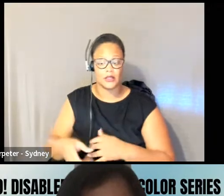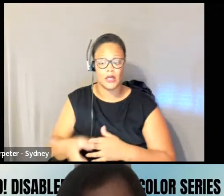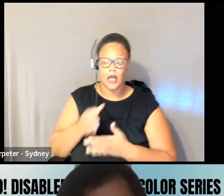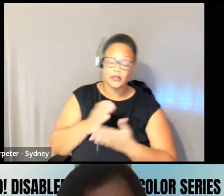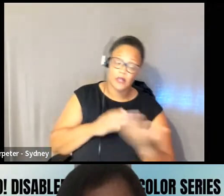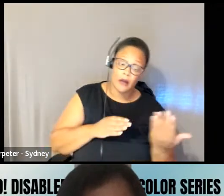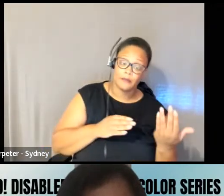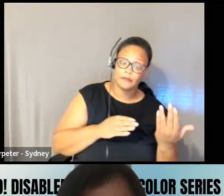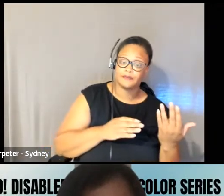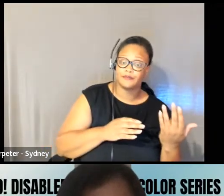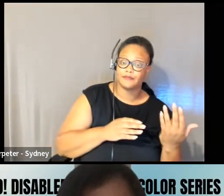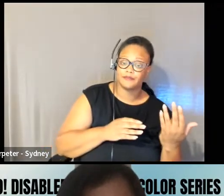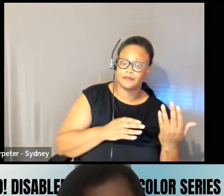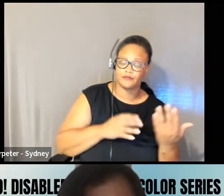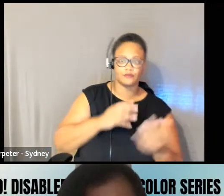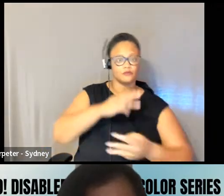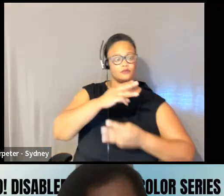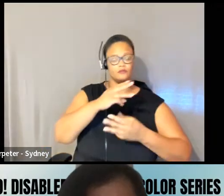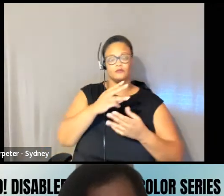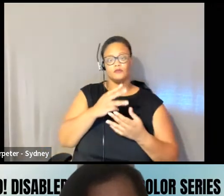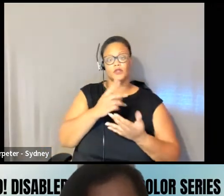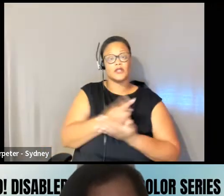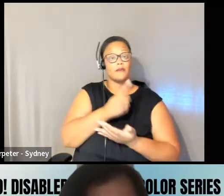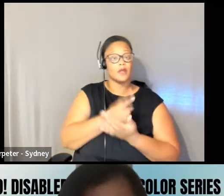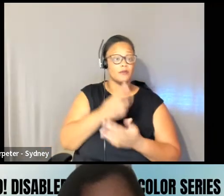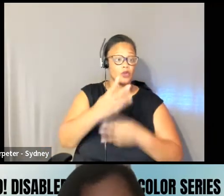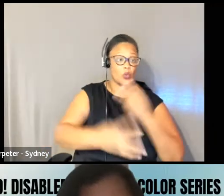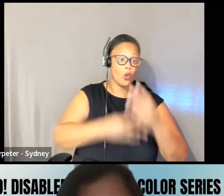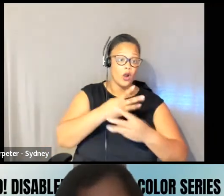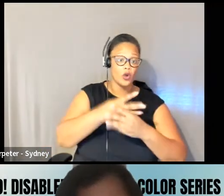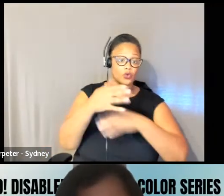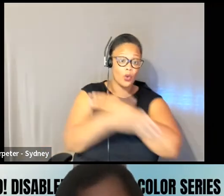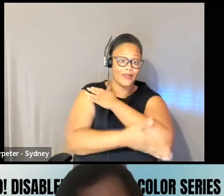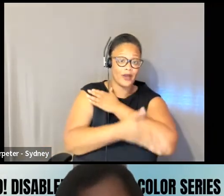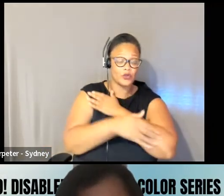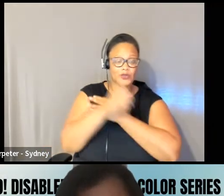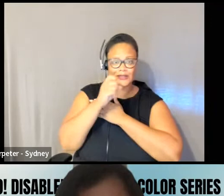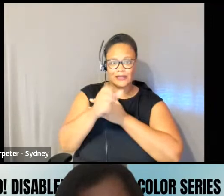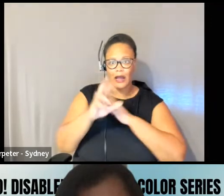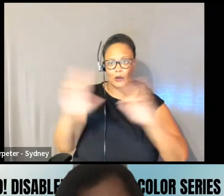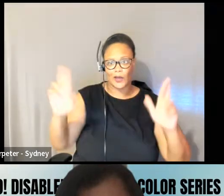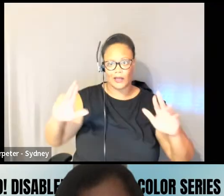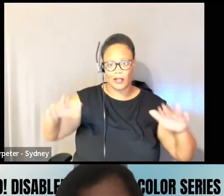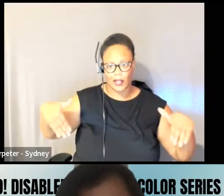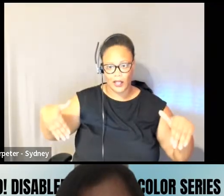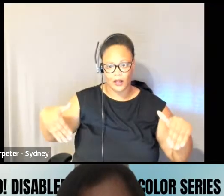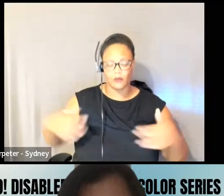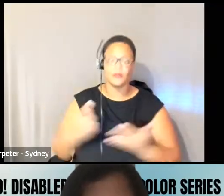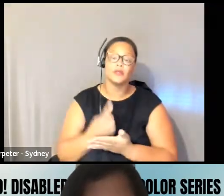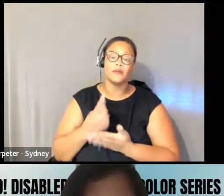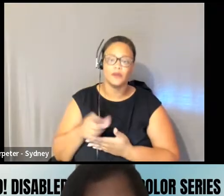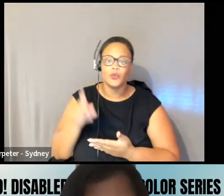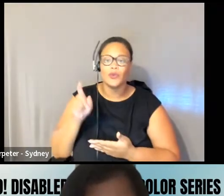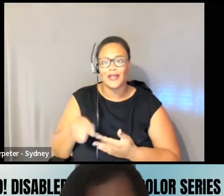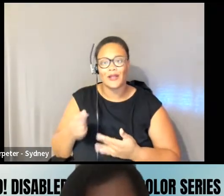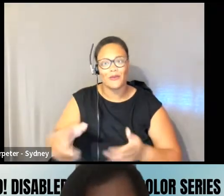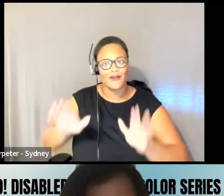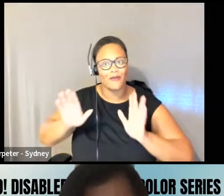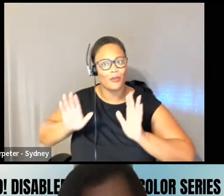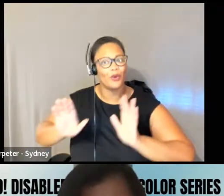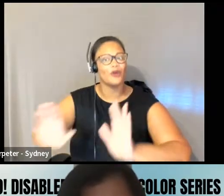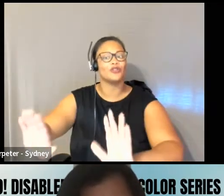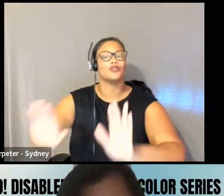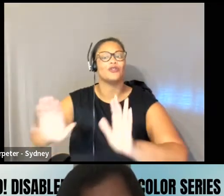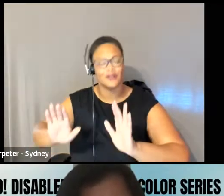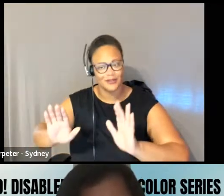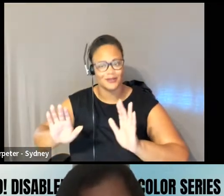the world may not be, the country may not be ready for yet, but sometimes I think we need that bit of a push and the recognition that things can